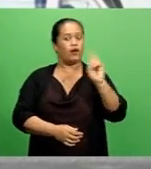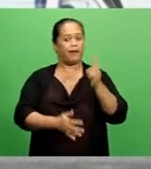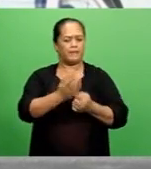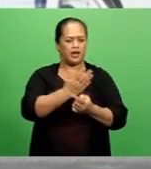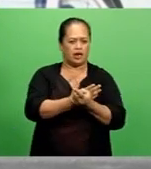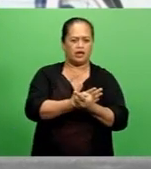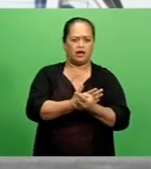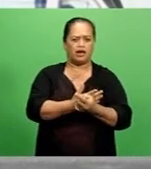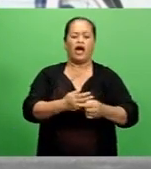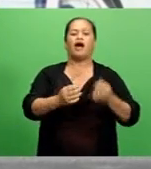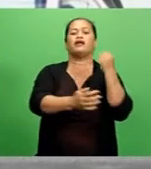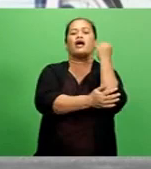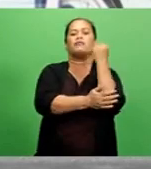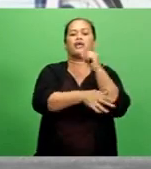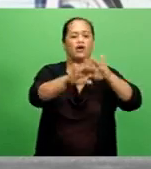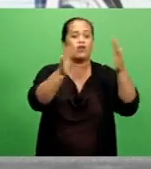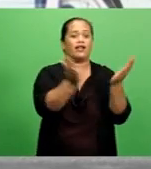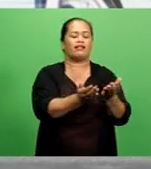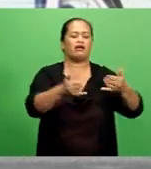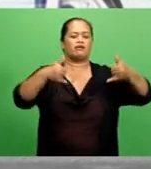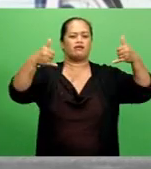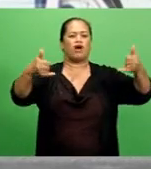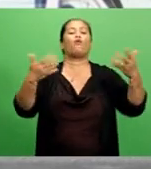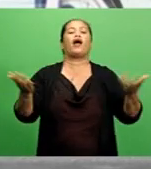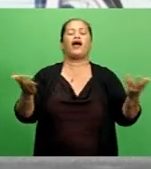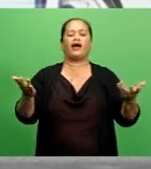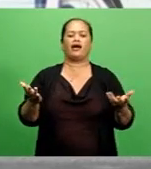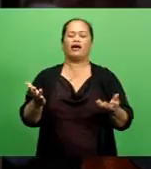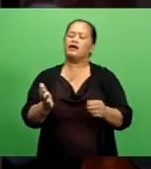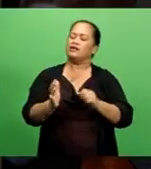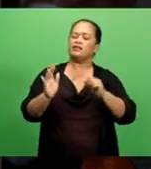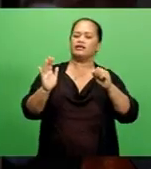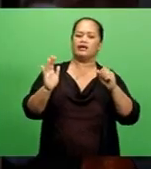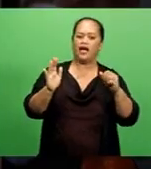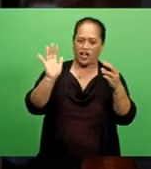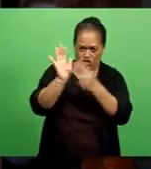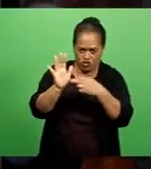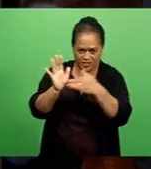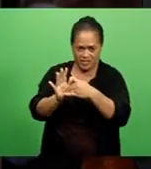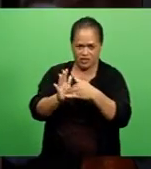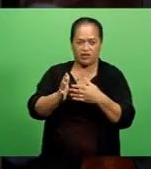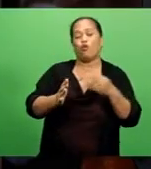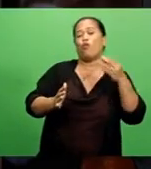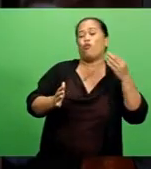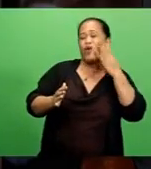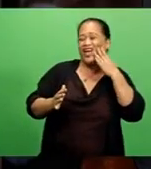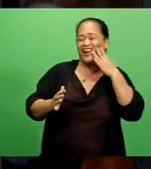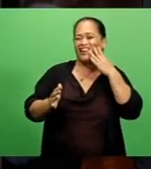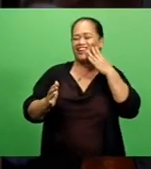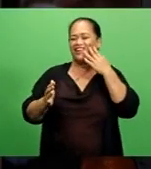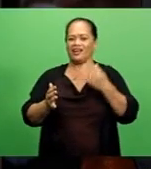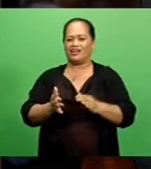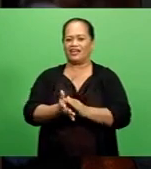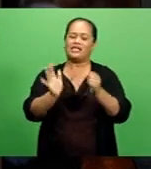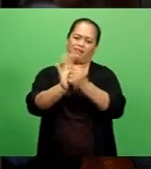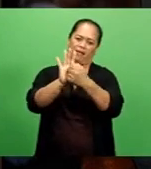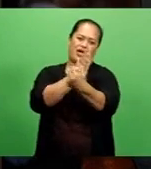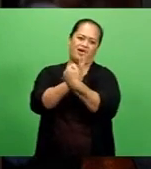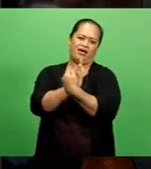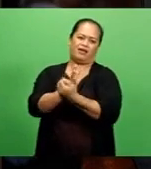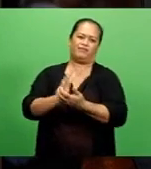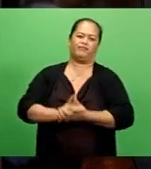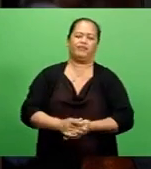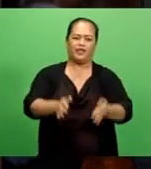in September. Caroline Tavi, FBC Sports. The TJ's Golden Gloves National Boxing Championship